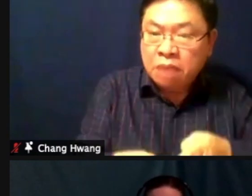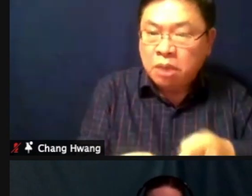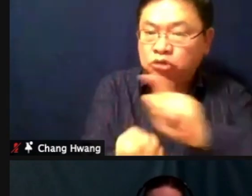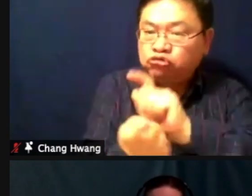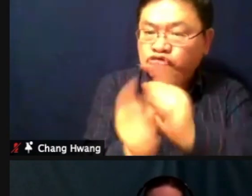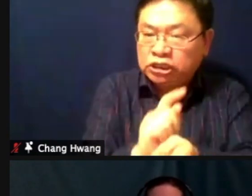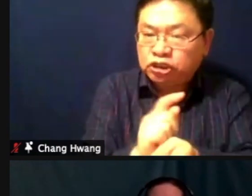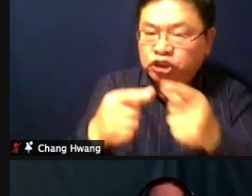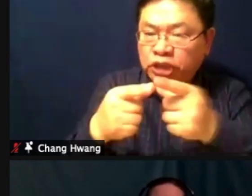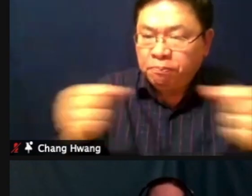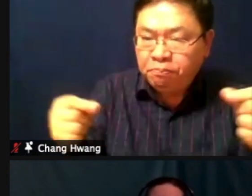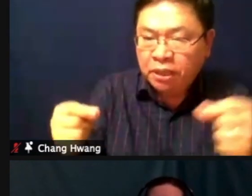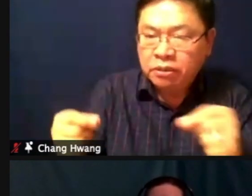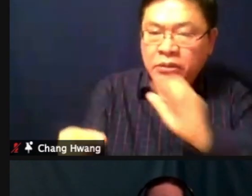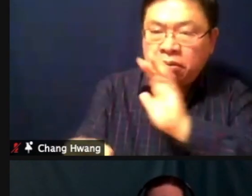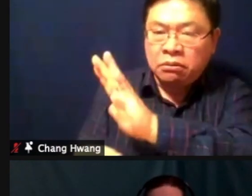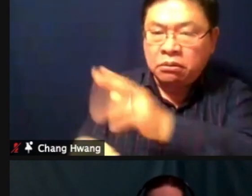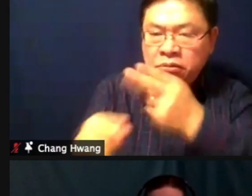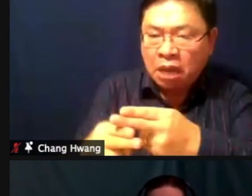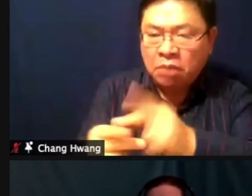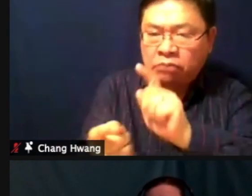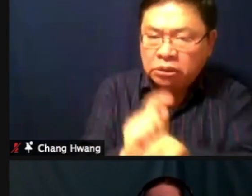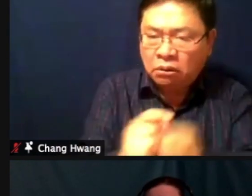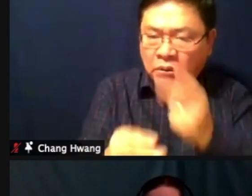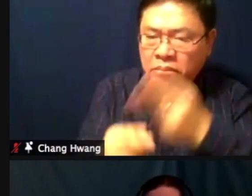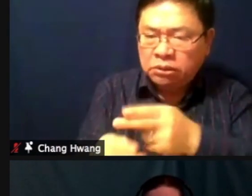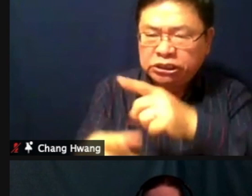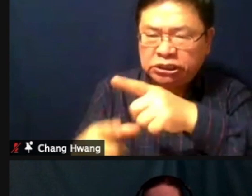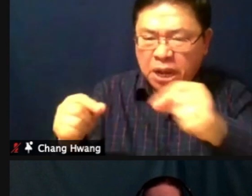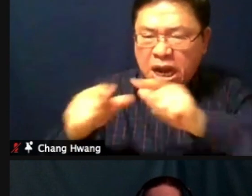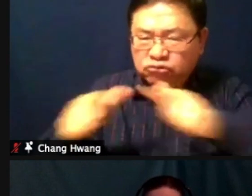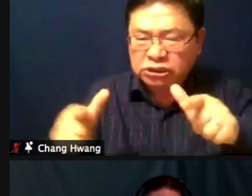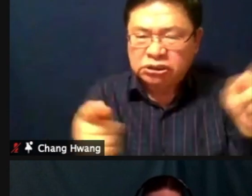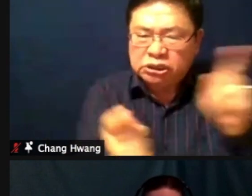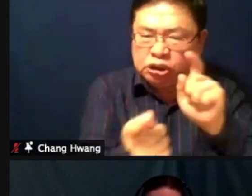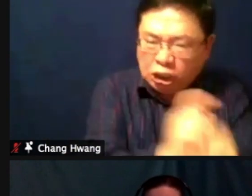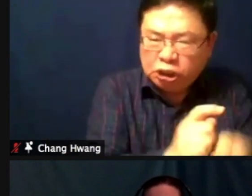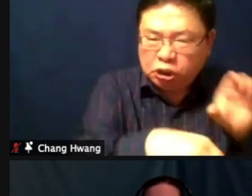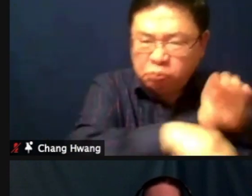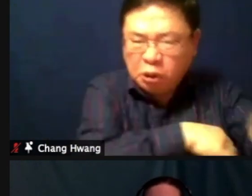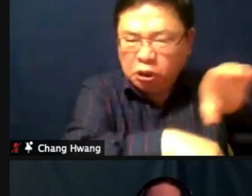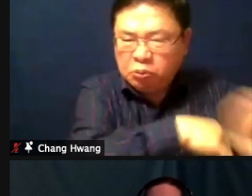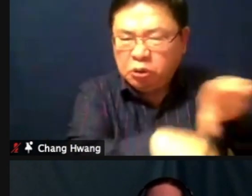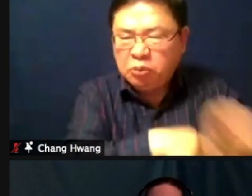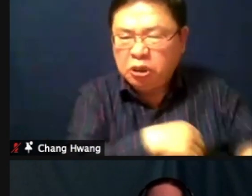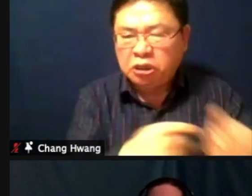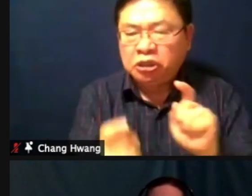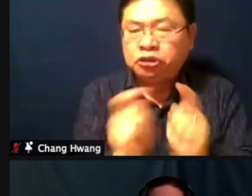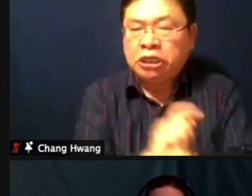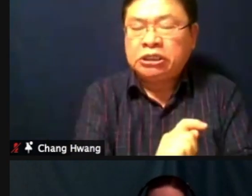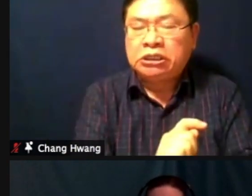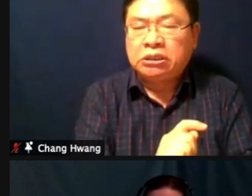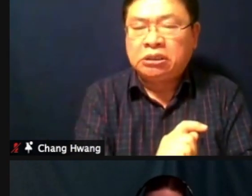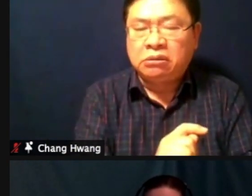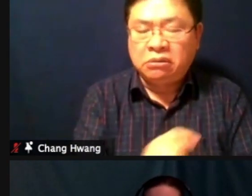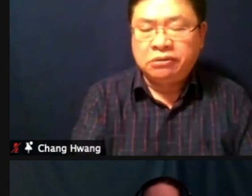the society. They were required to change their names from Korean names to Japanese names.